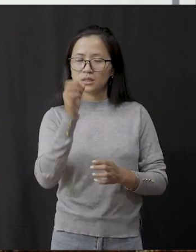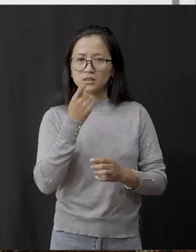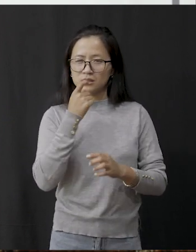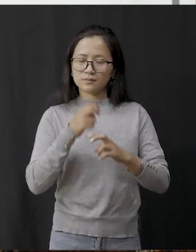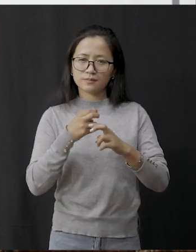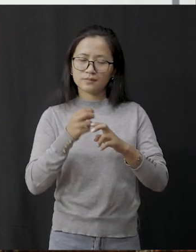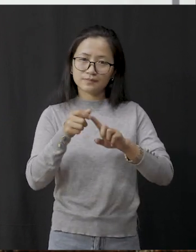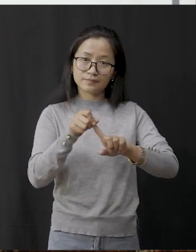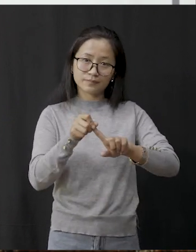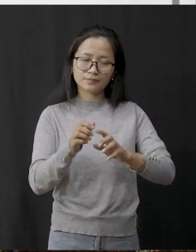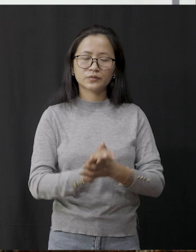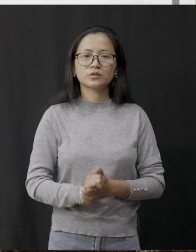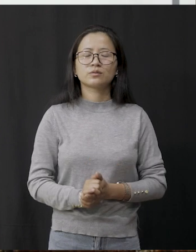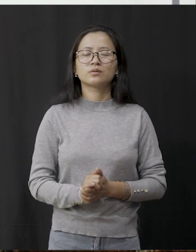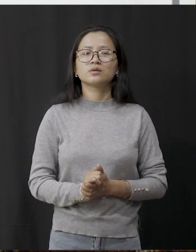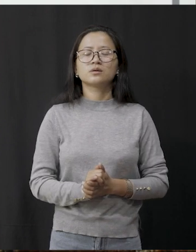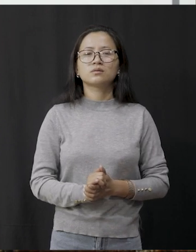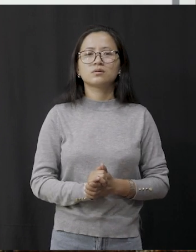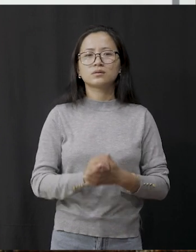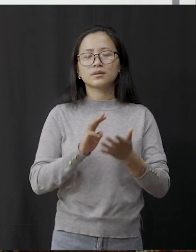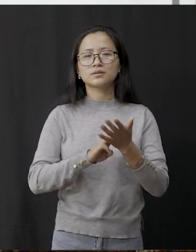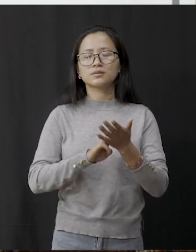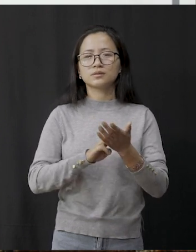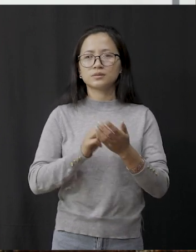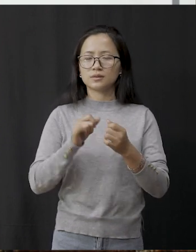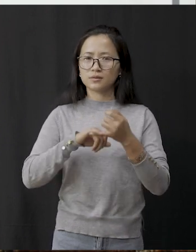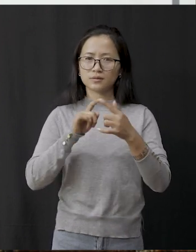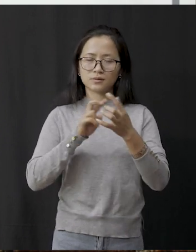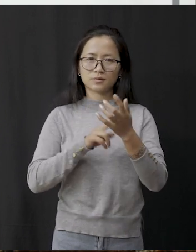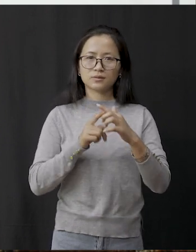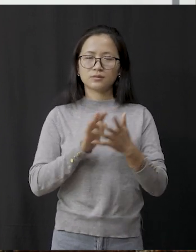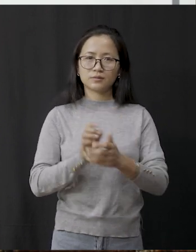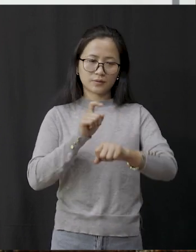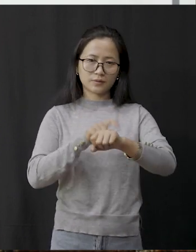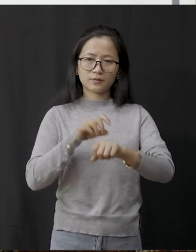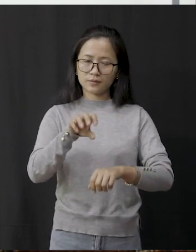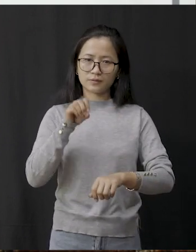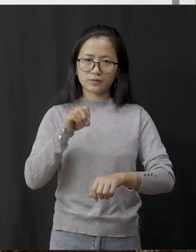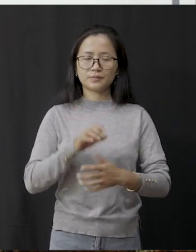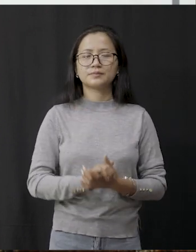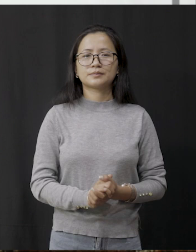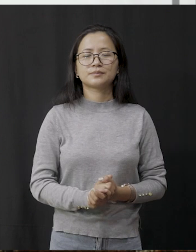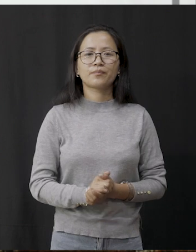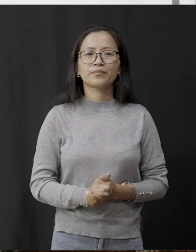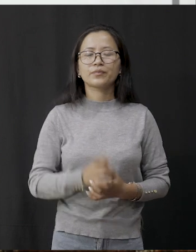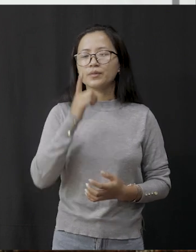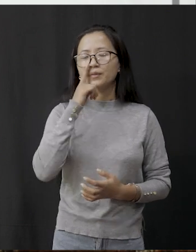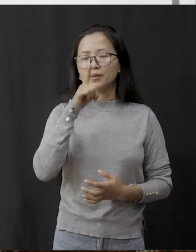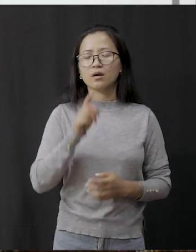marbles? So this is what Senti and moi does when they get a leisure time. So the